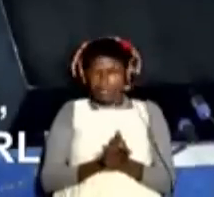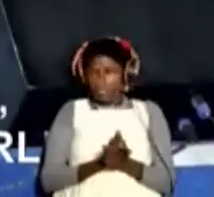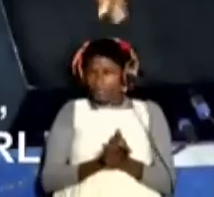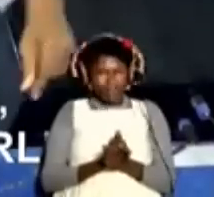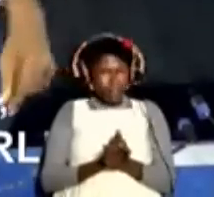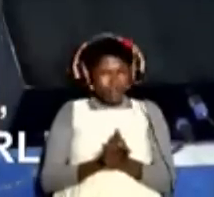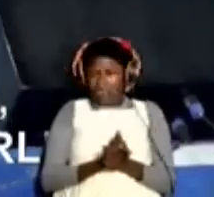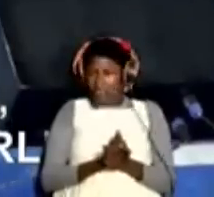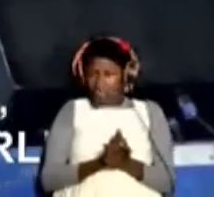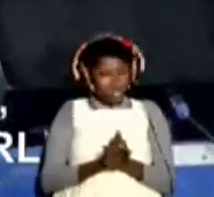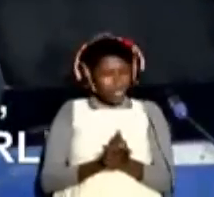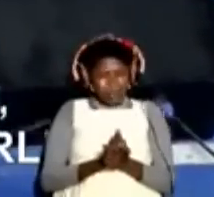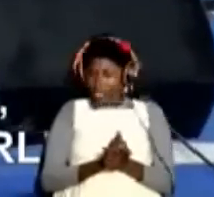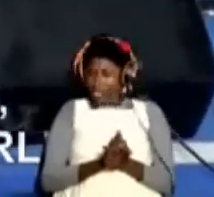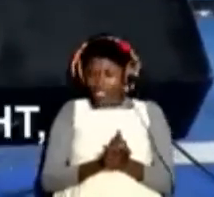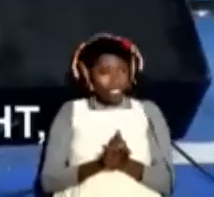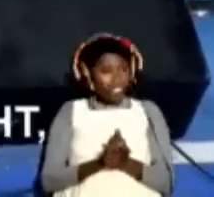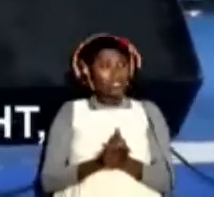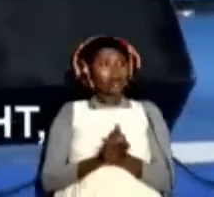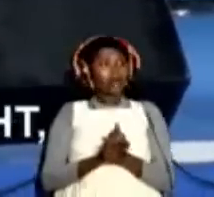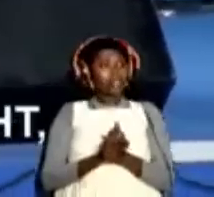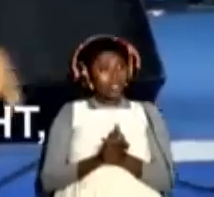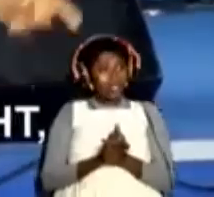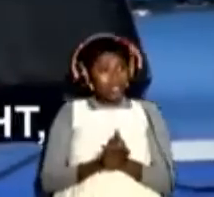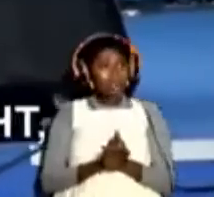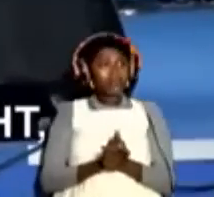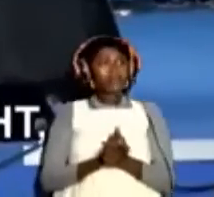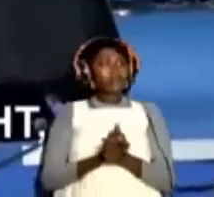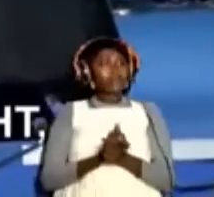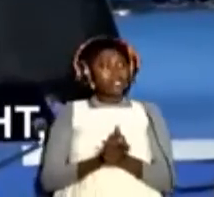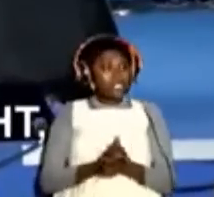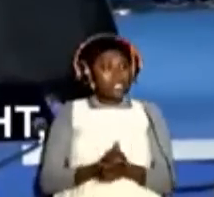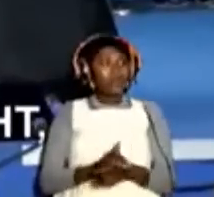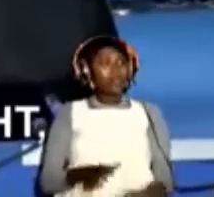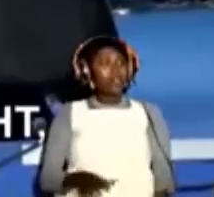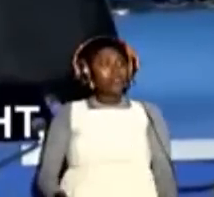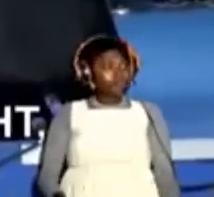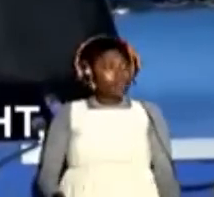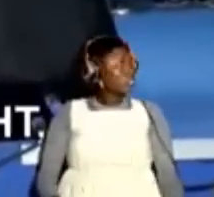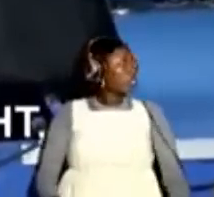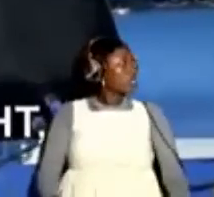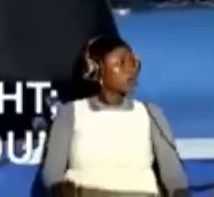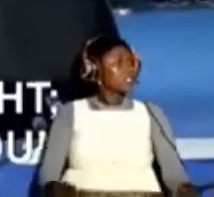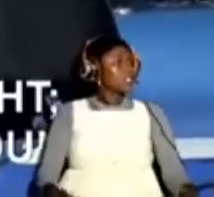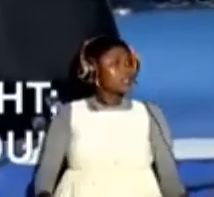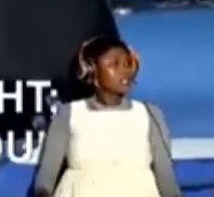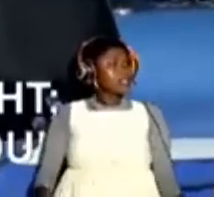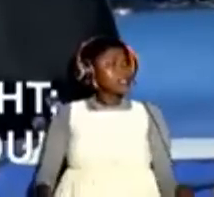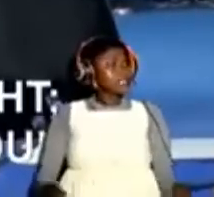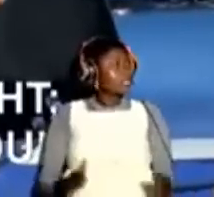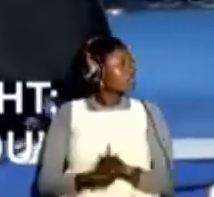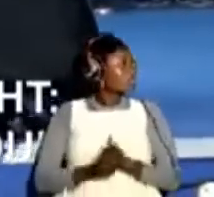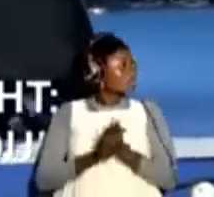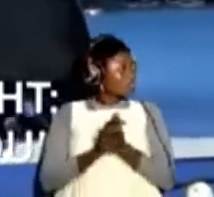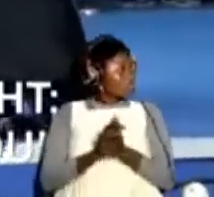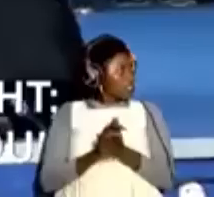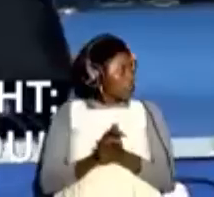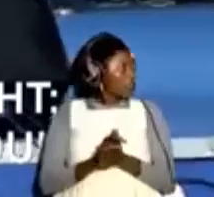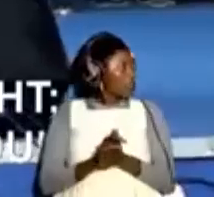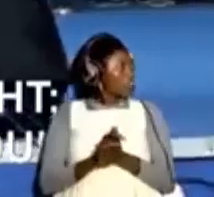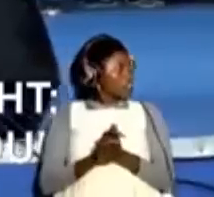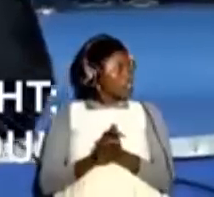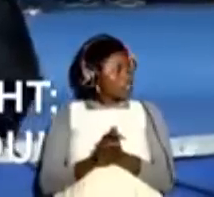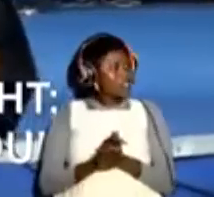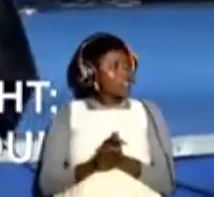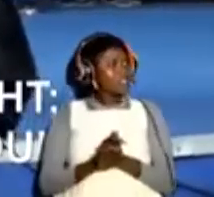height and catch a glimpse of glory bright. Though